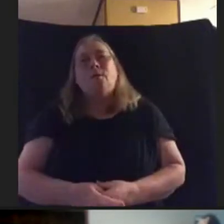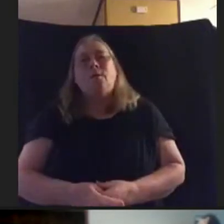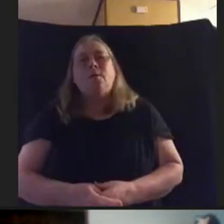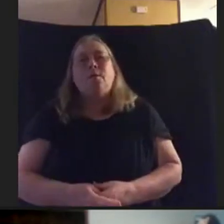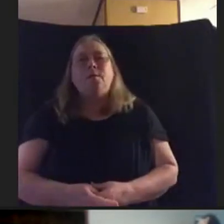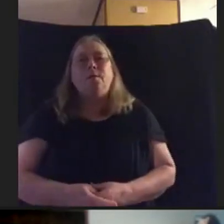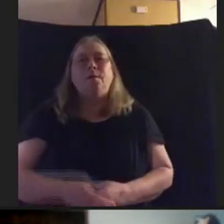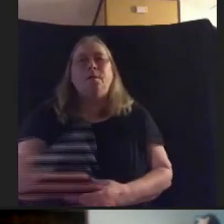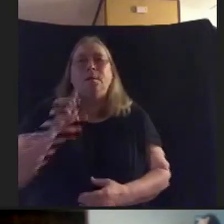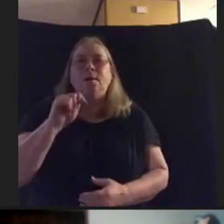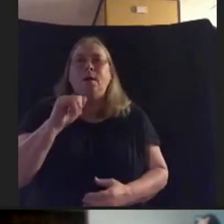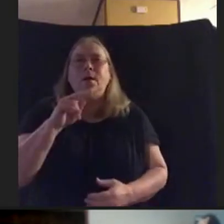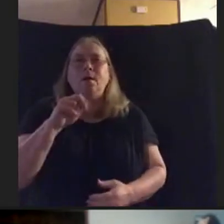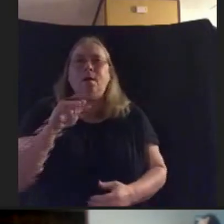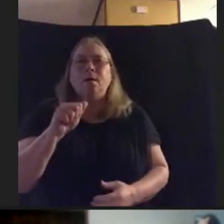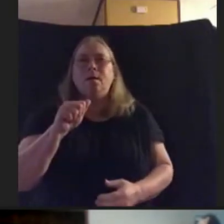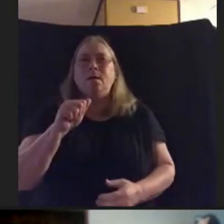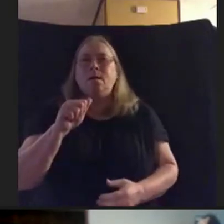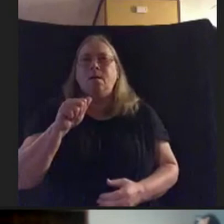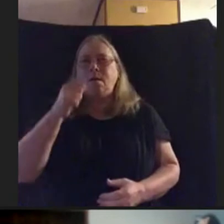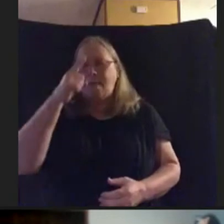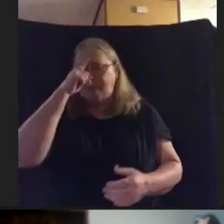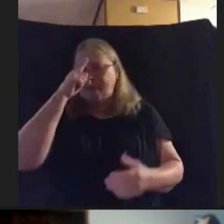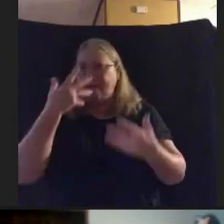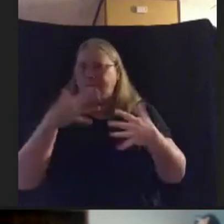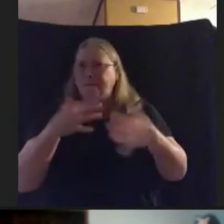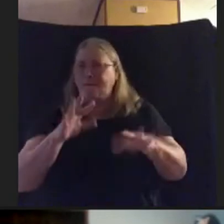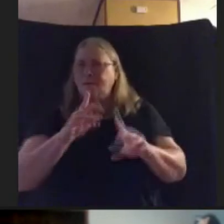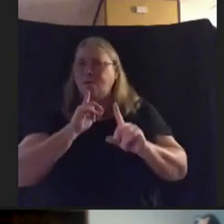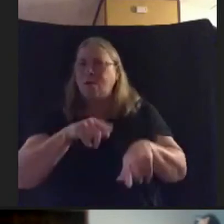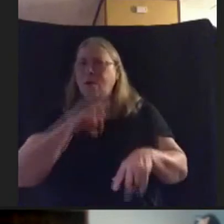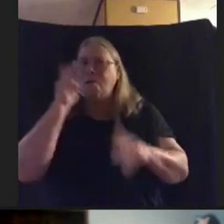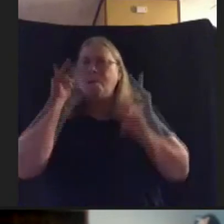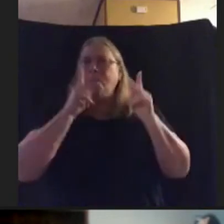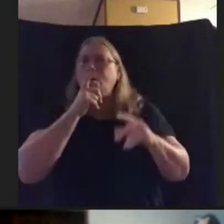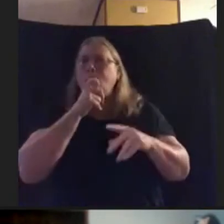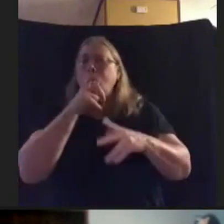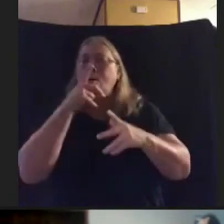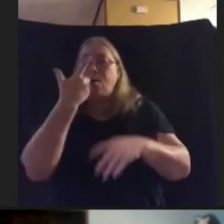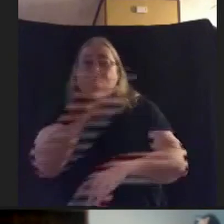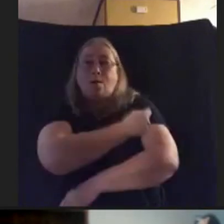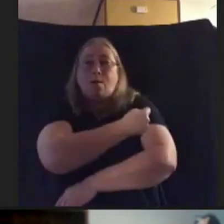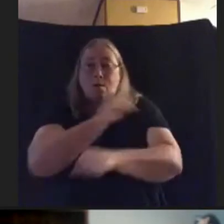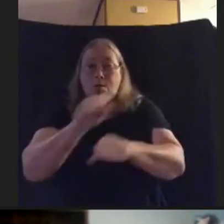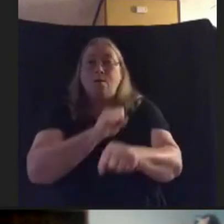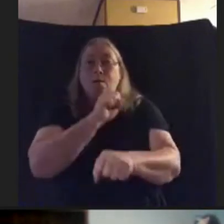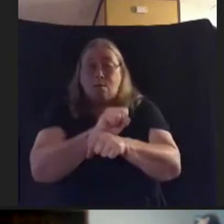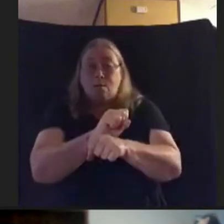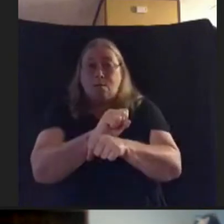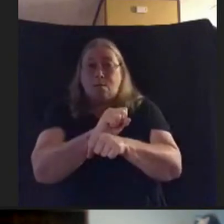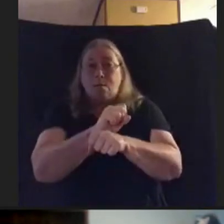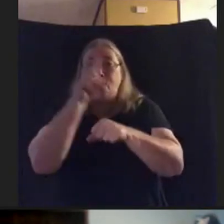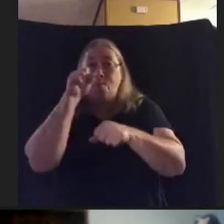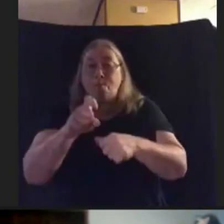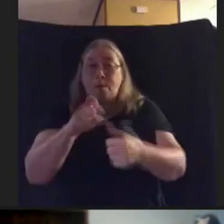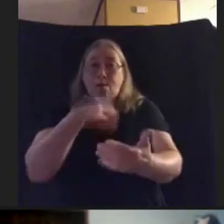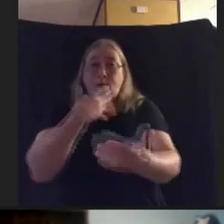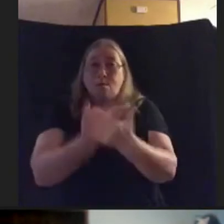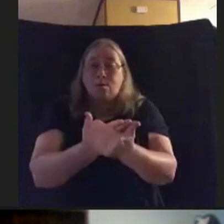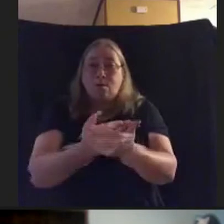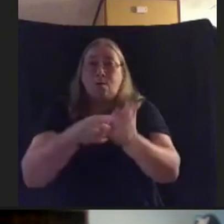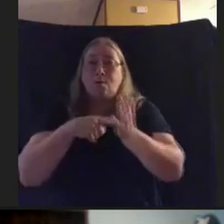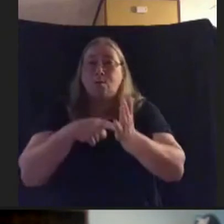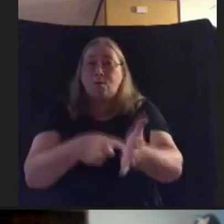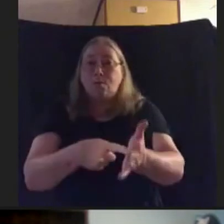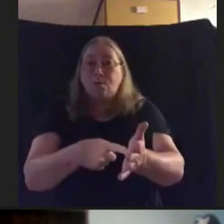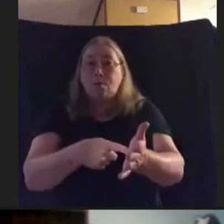Bettina, I think we already answered this. For people who have gotten vaccine appointments, must they show proof they have an underlying medical